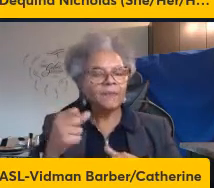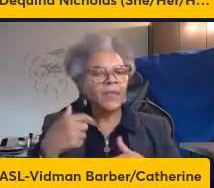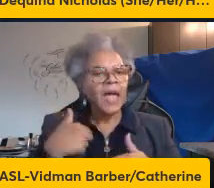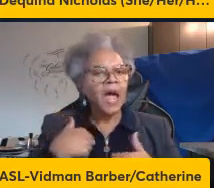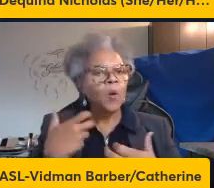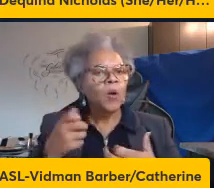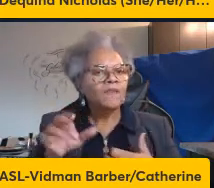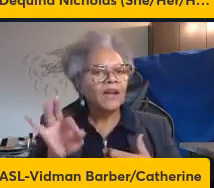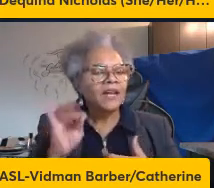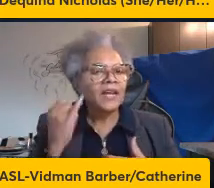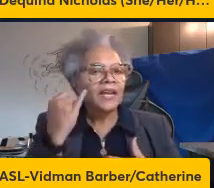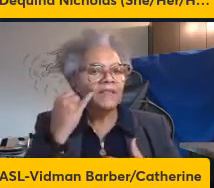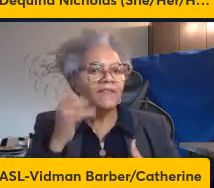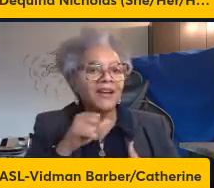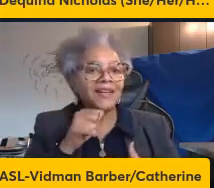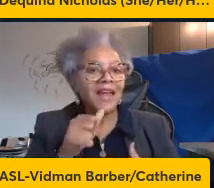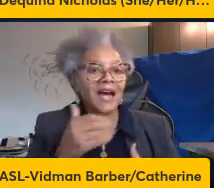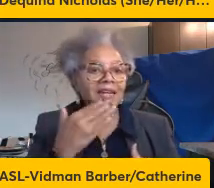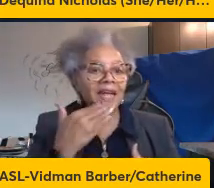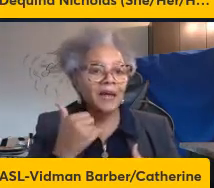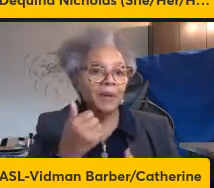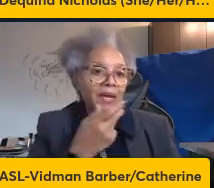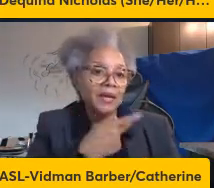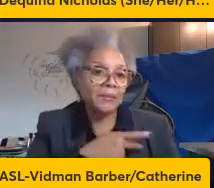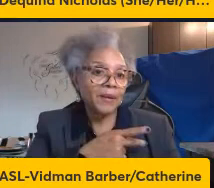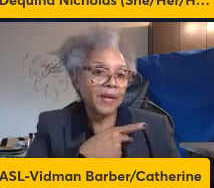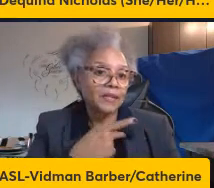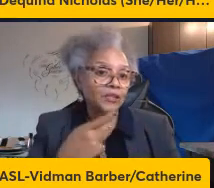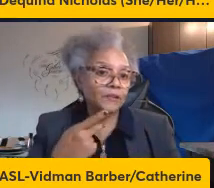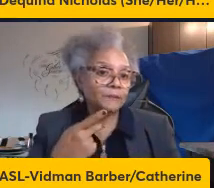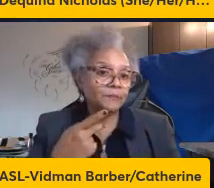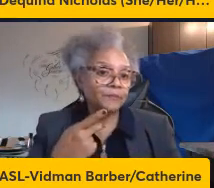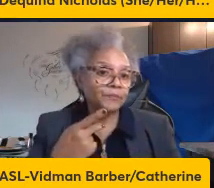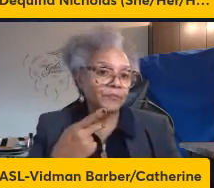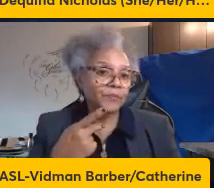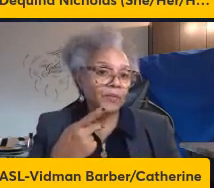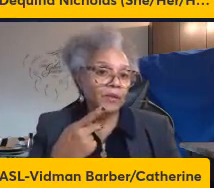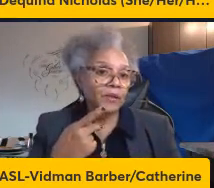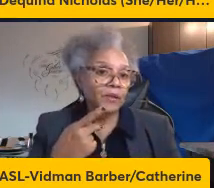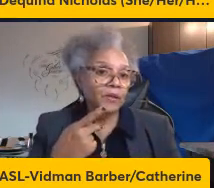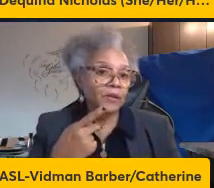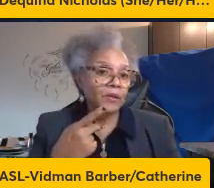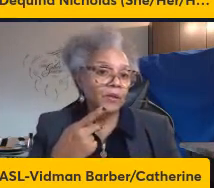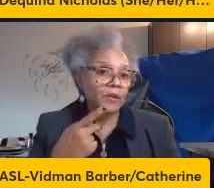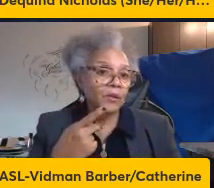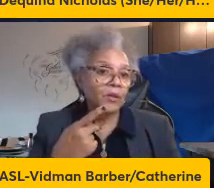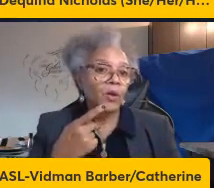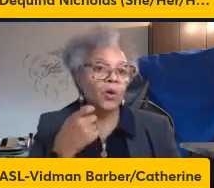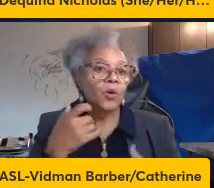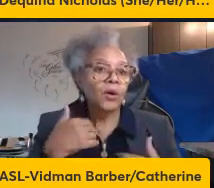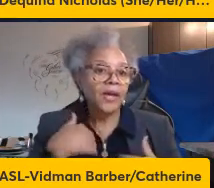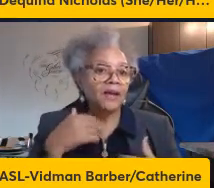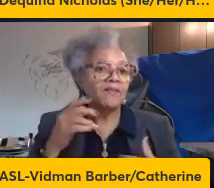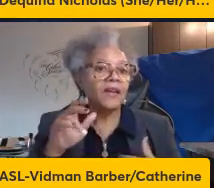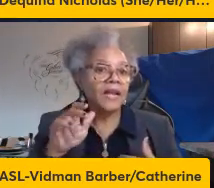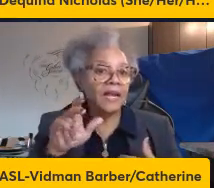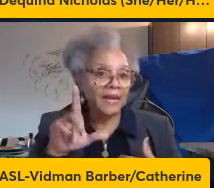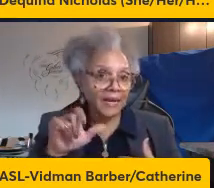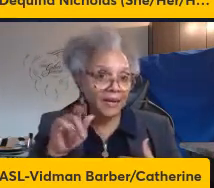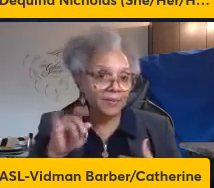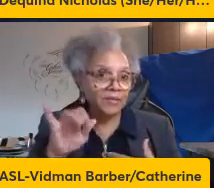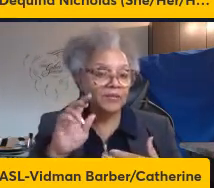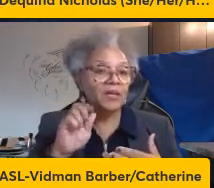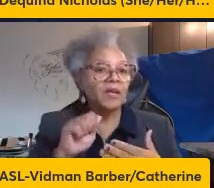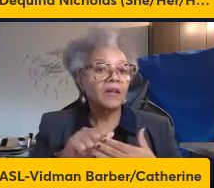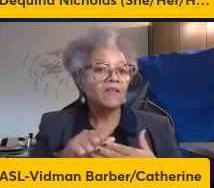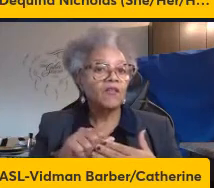non-diabetic patients is it possible for non-diabetic patients to have such lipids, and can that be a challenge for non-diabetic patients who